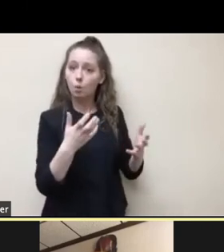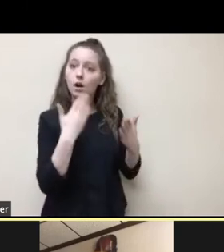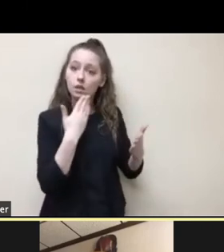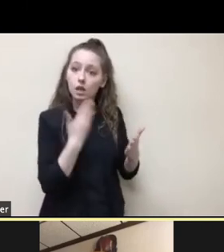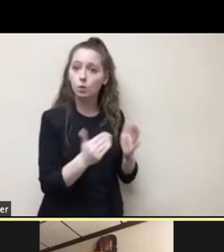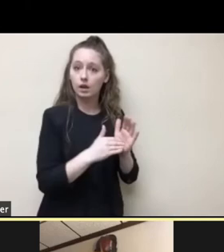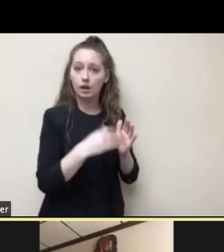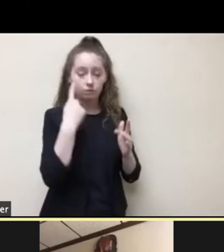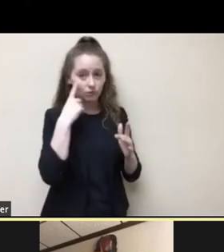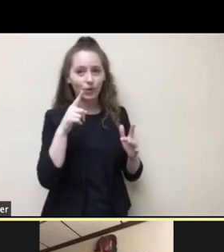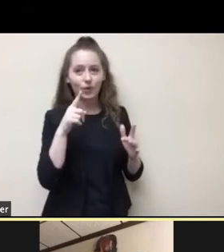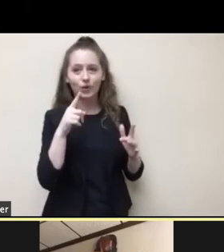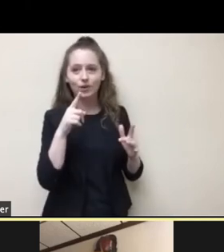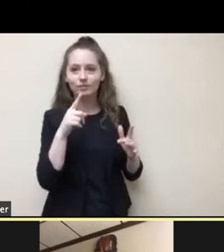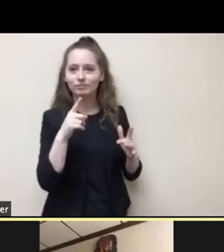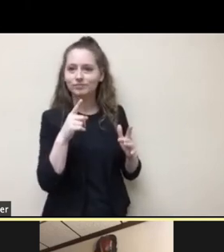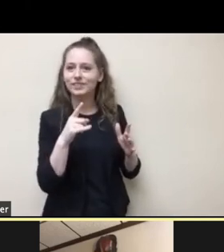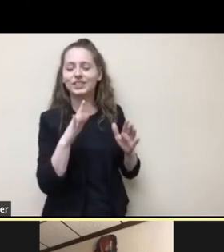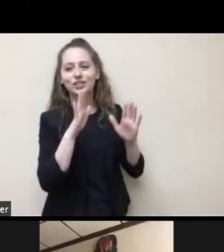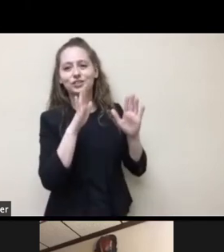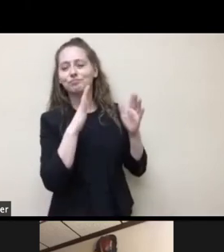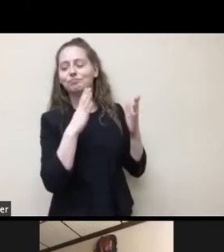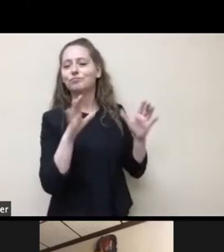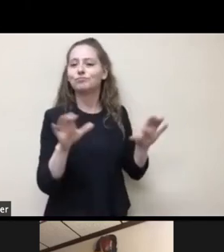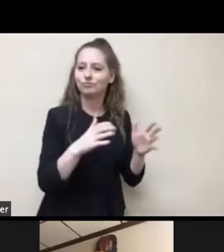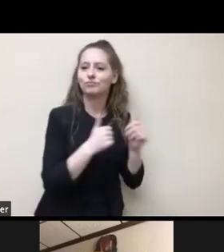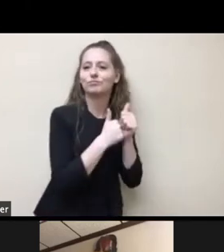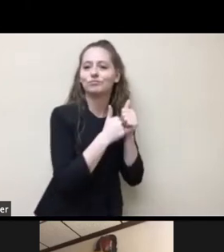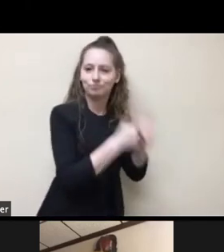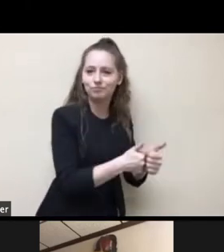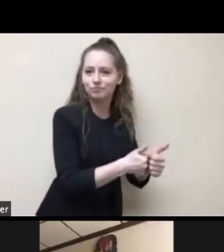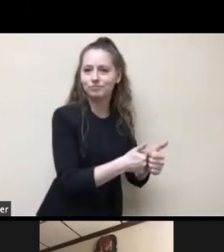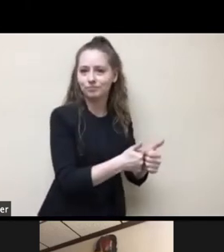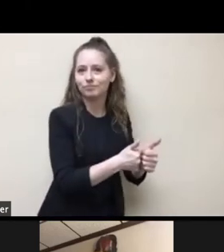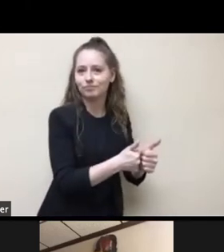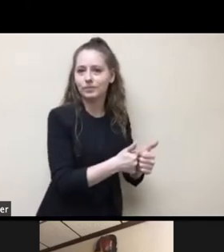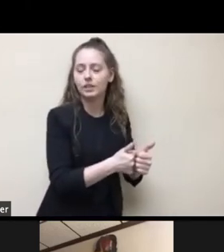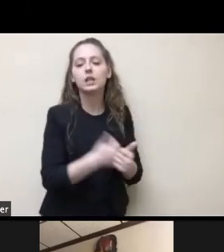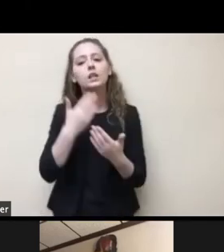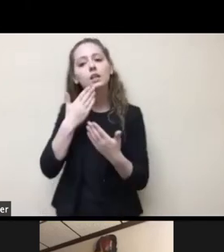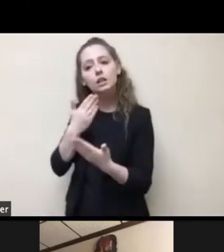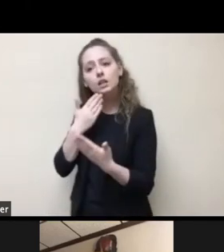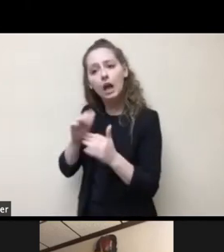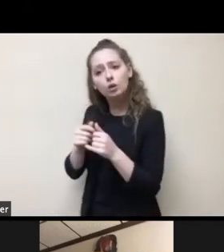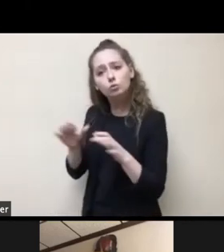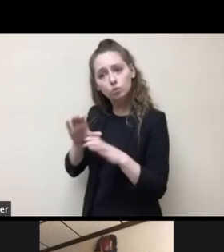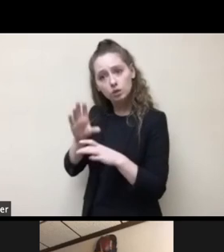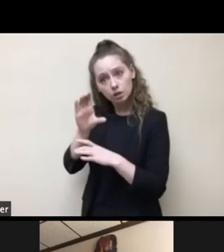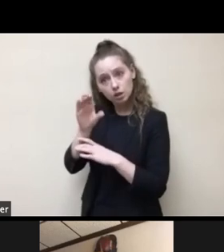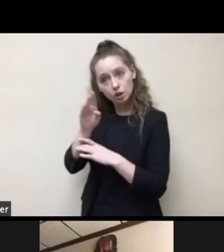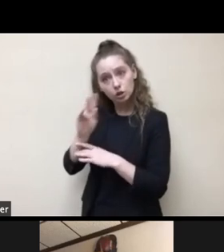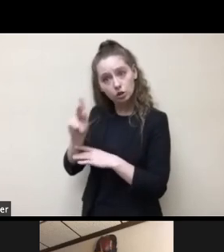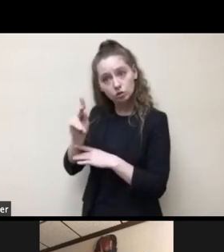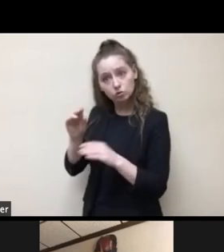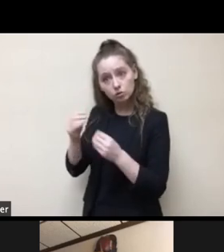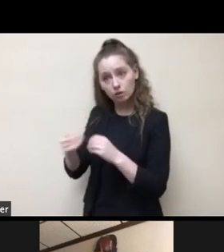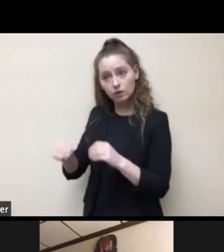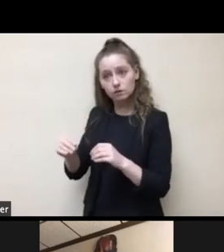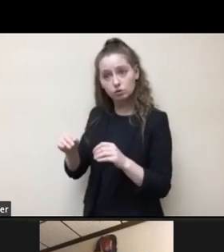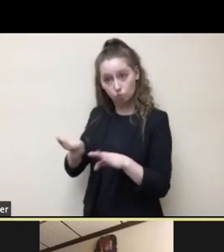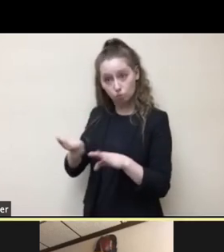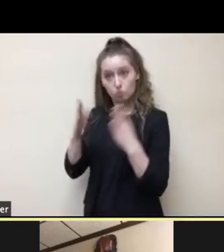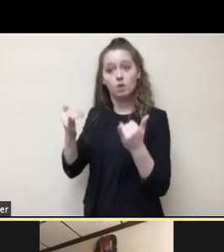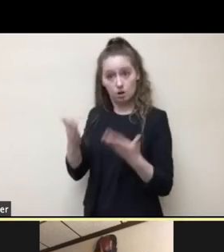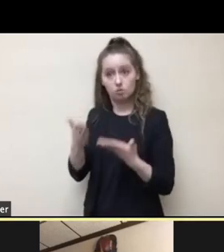taking such great command of this. Thank you, Susie. How are you guys doing in the clerk's office? You're open right now serving the public, right?